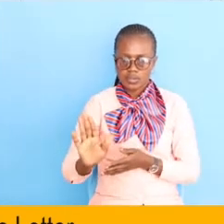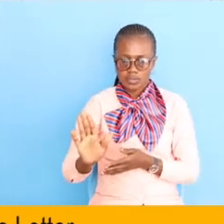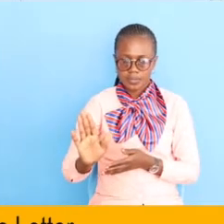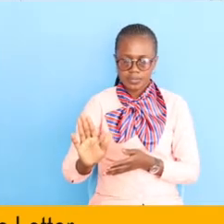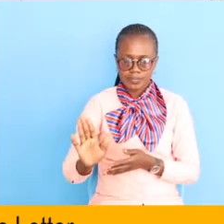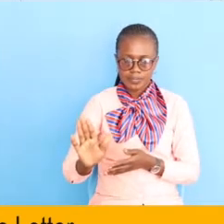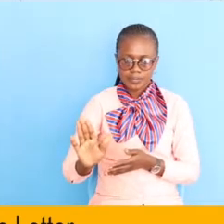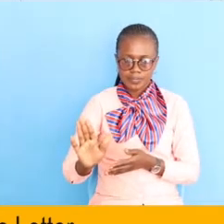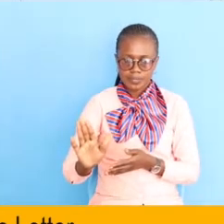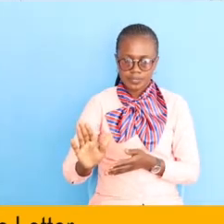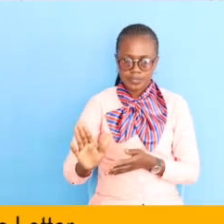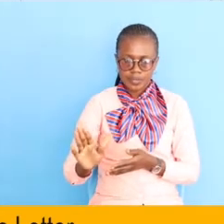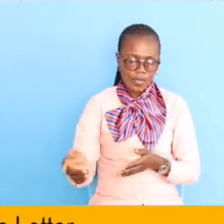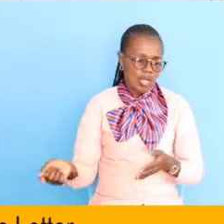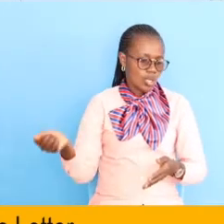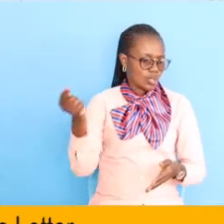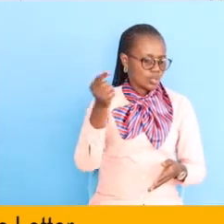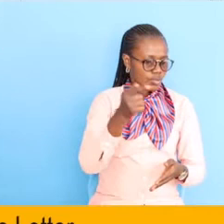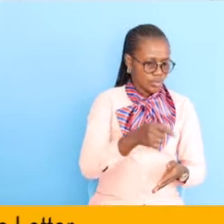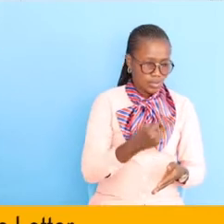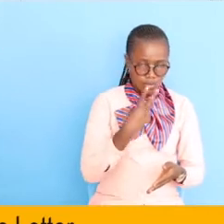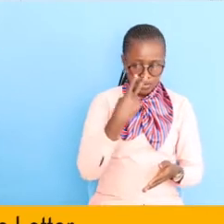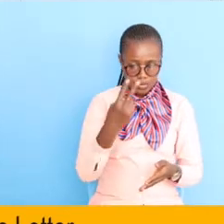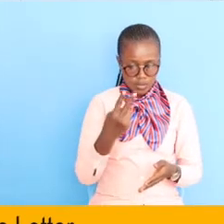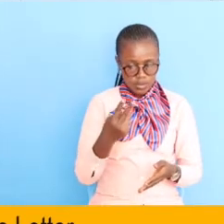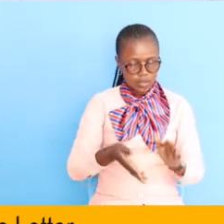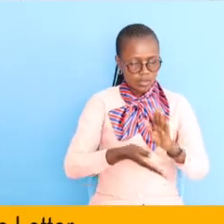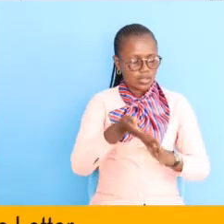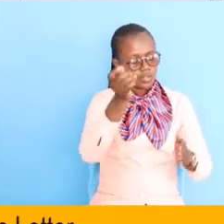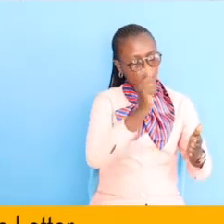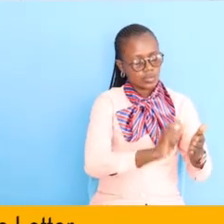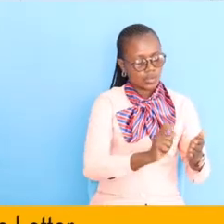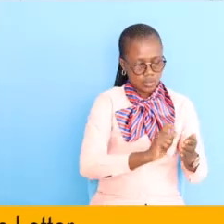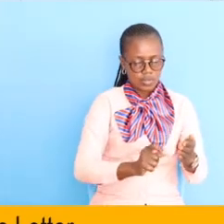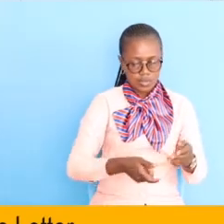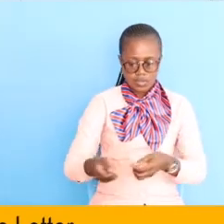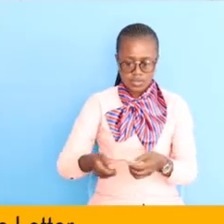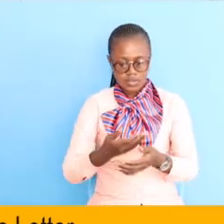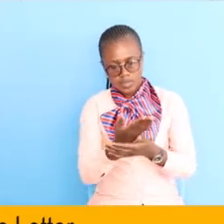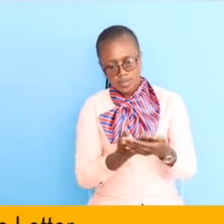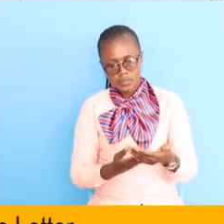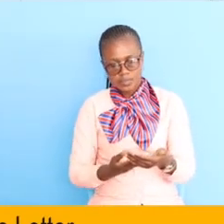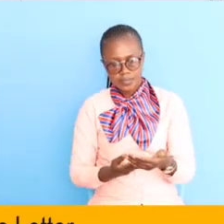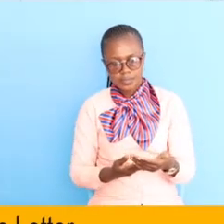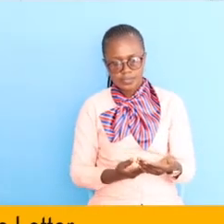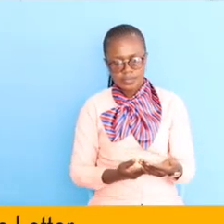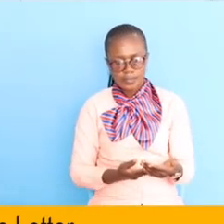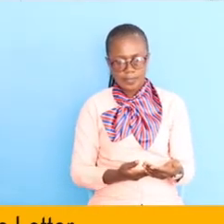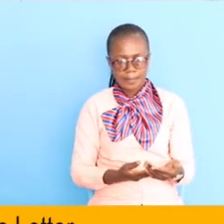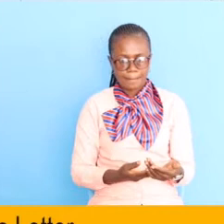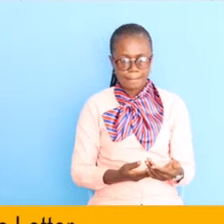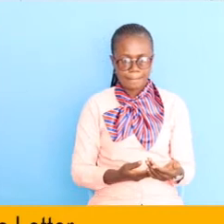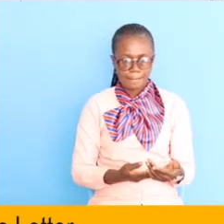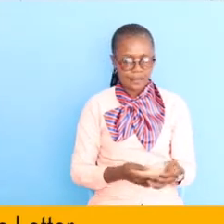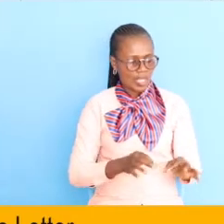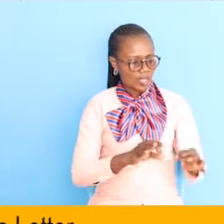We'll see it when it comes to the practical writing of business letter. How can I